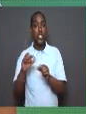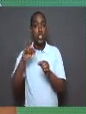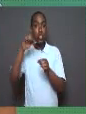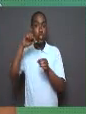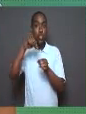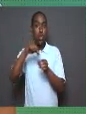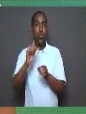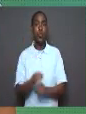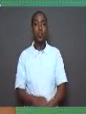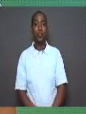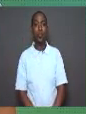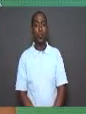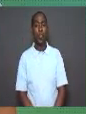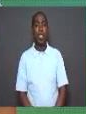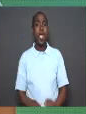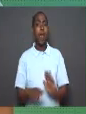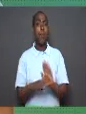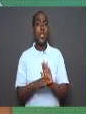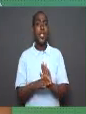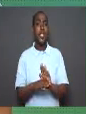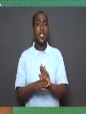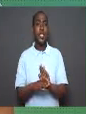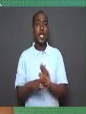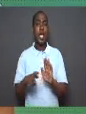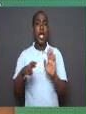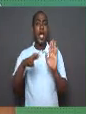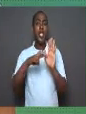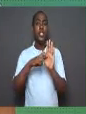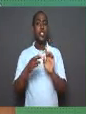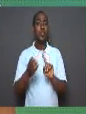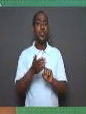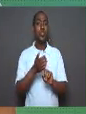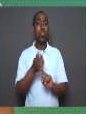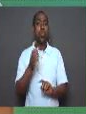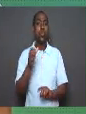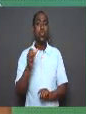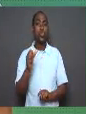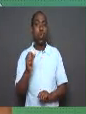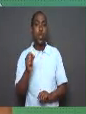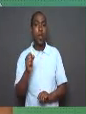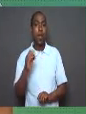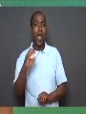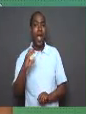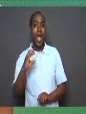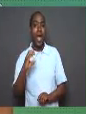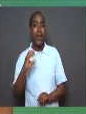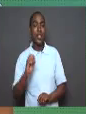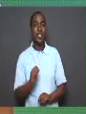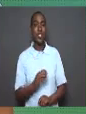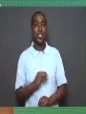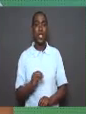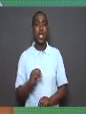Benedict's reagent contains sodium carbonate, sodium